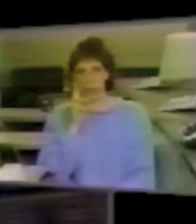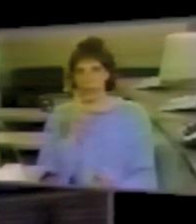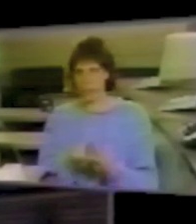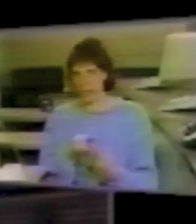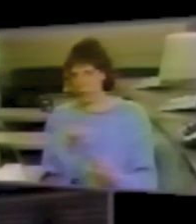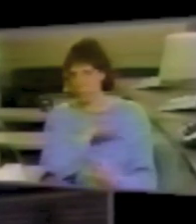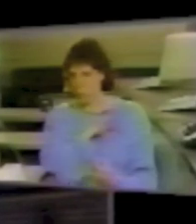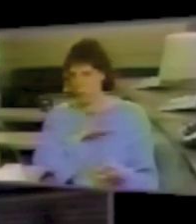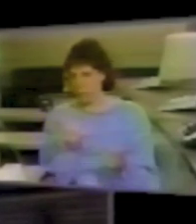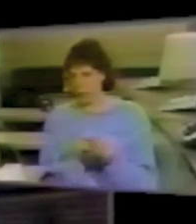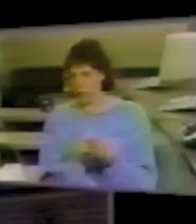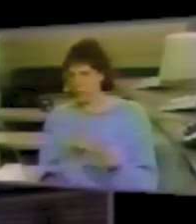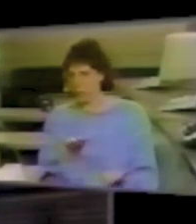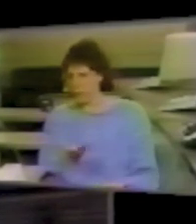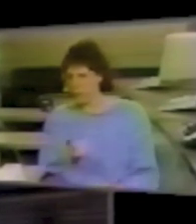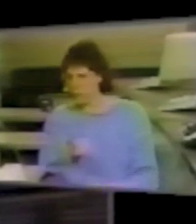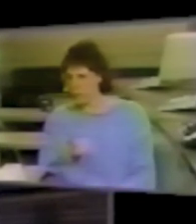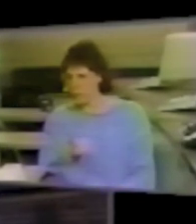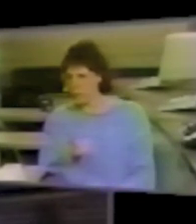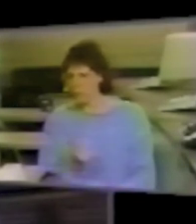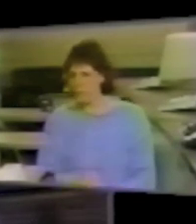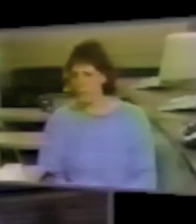Trustees meets?